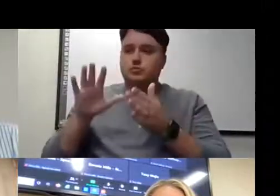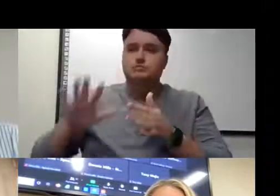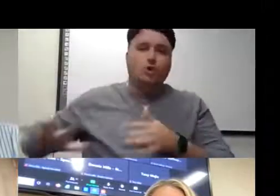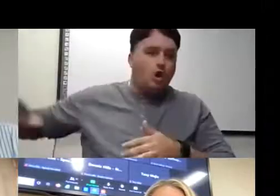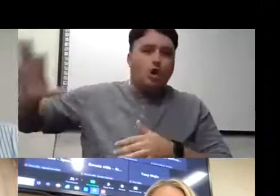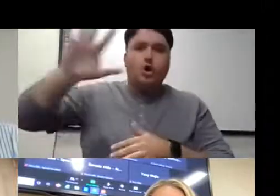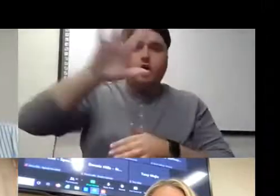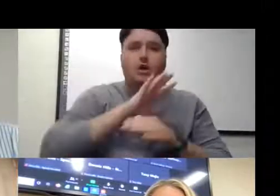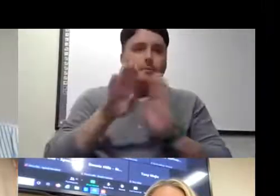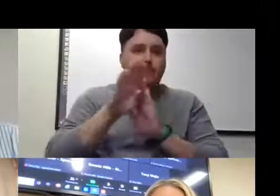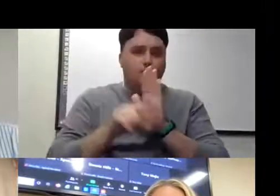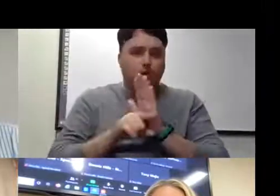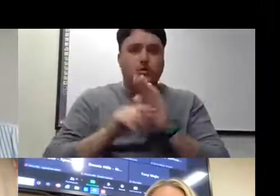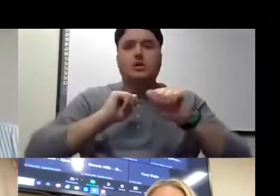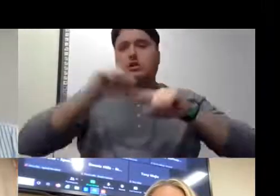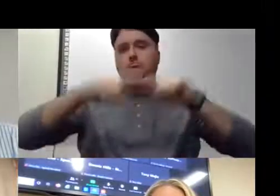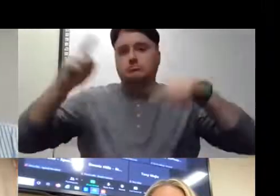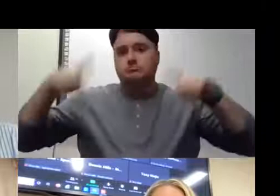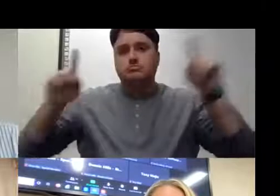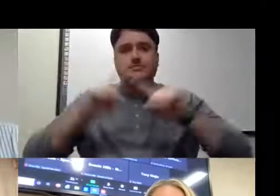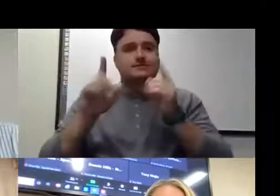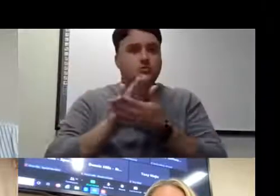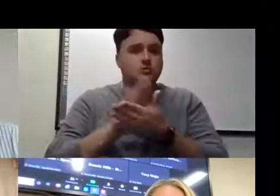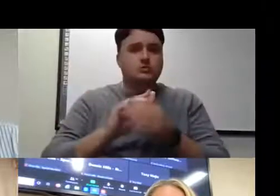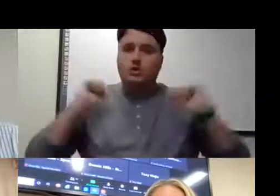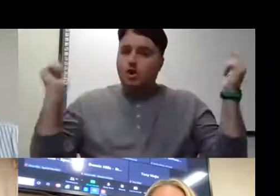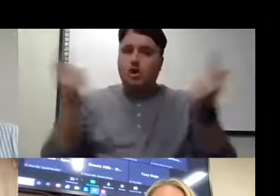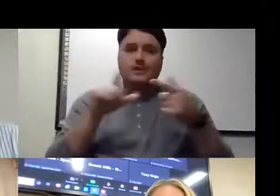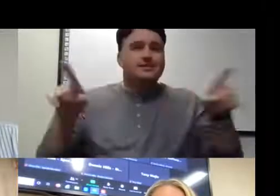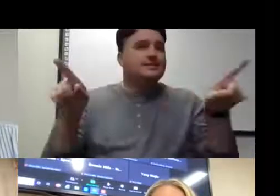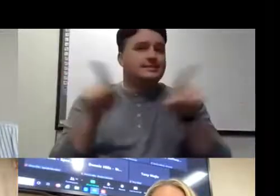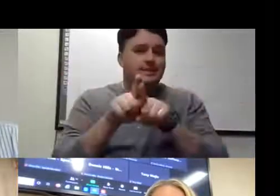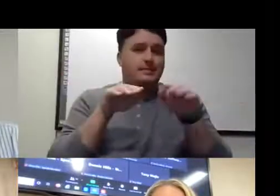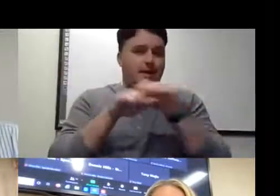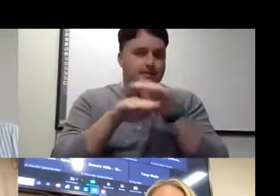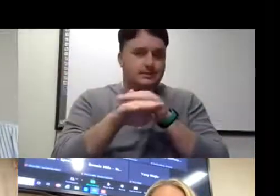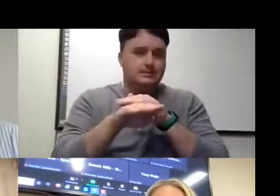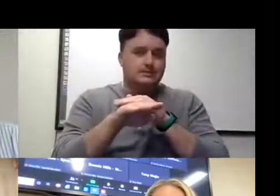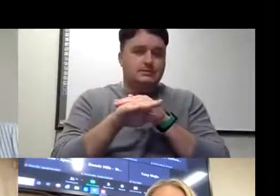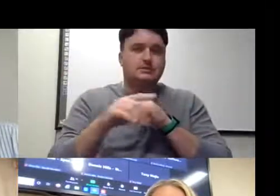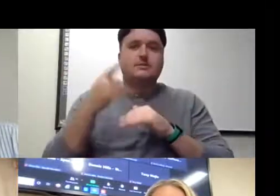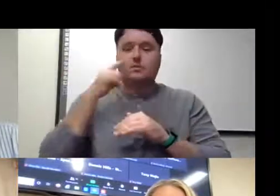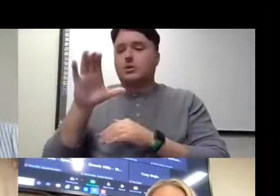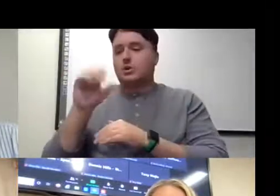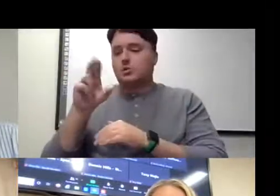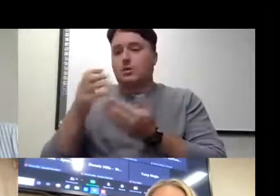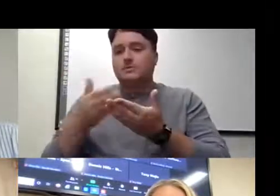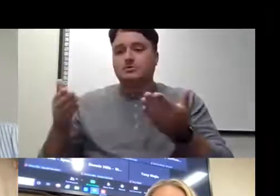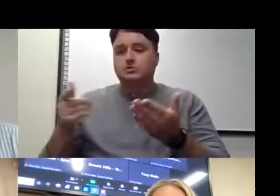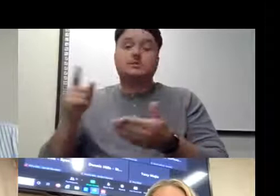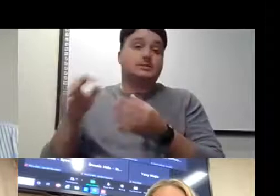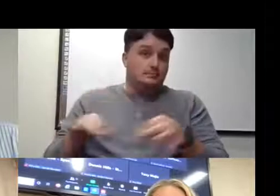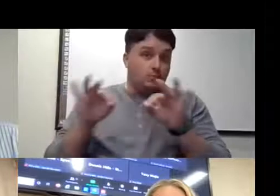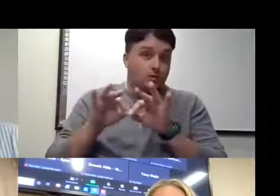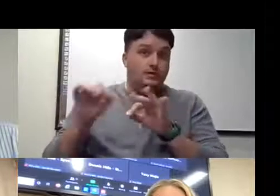all backgrounds that go to all sorts of different schools all have the same access to core materials, which importantly that they